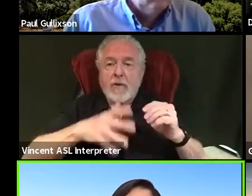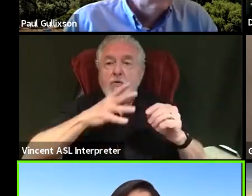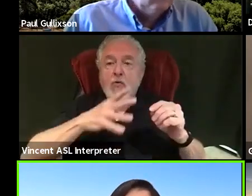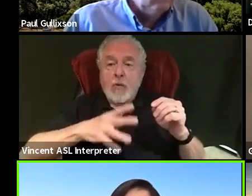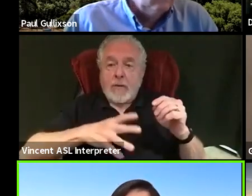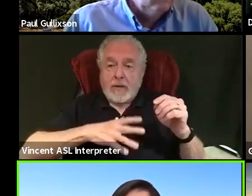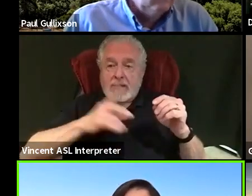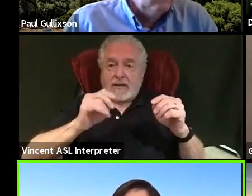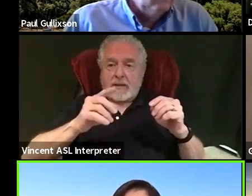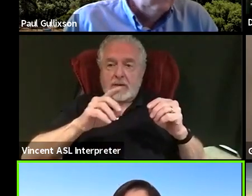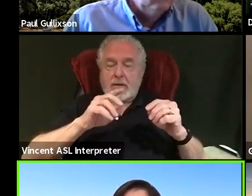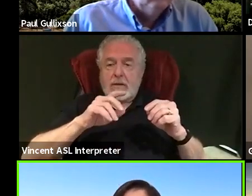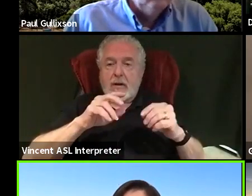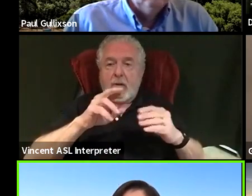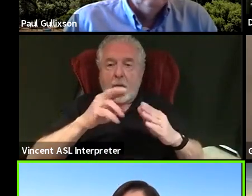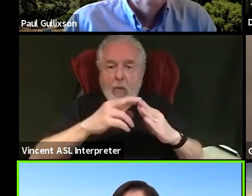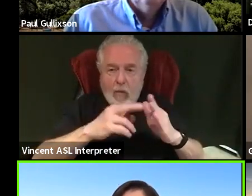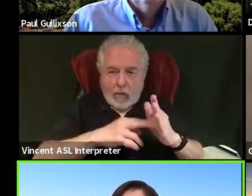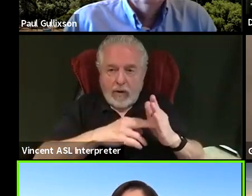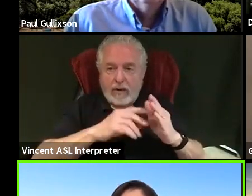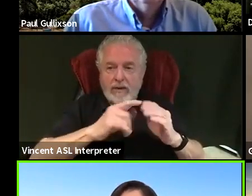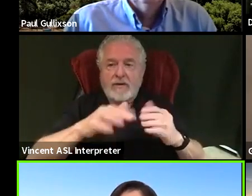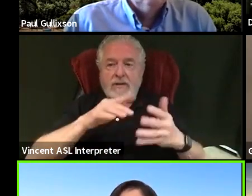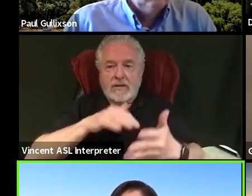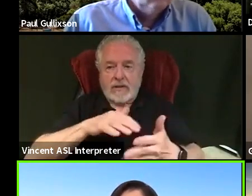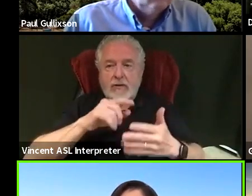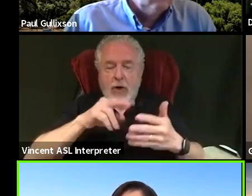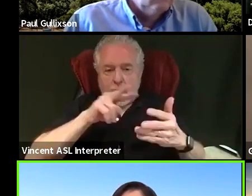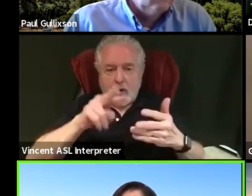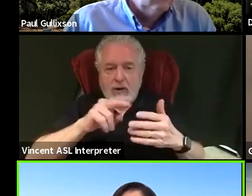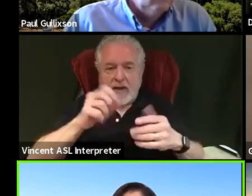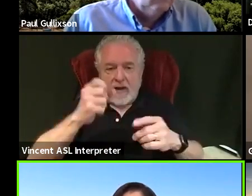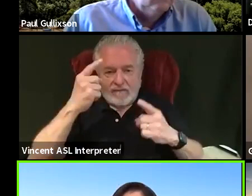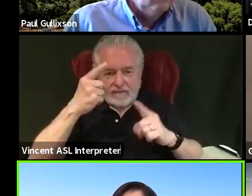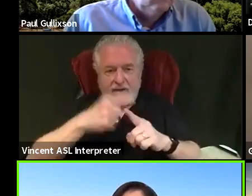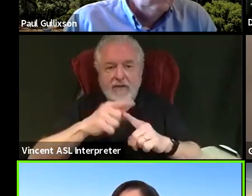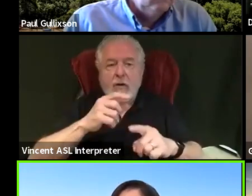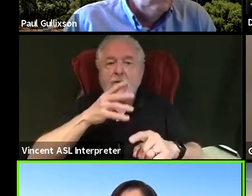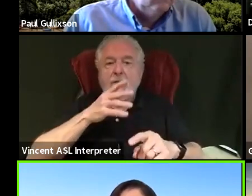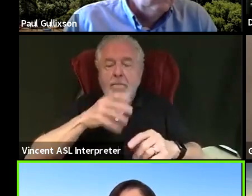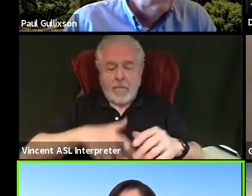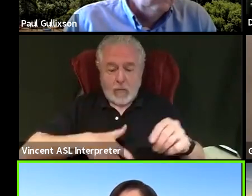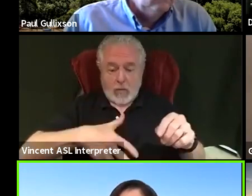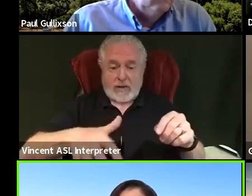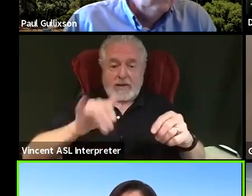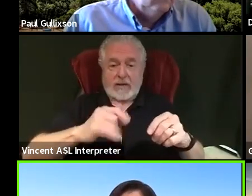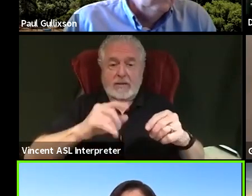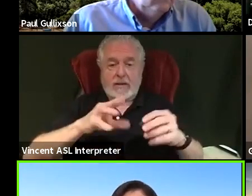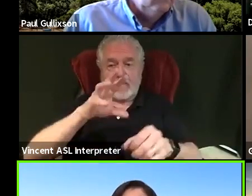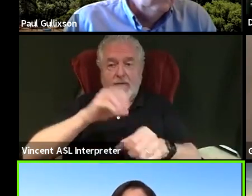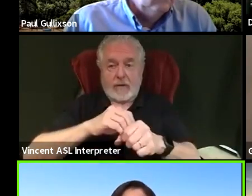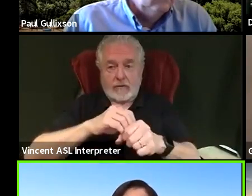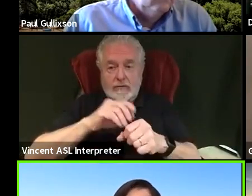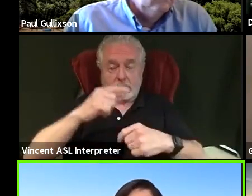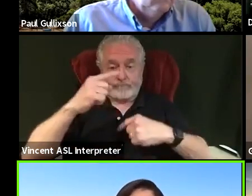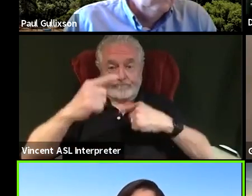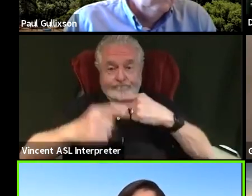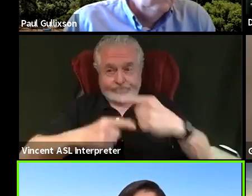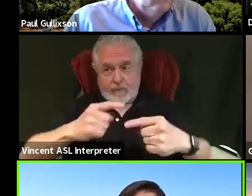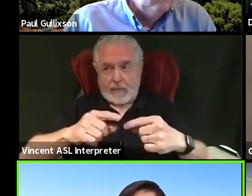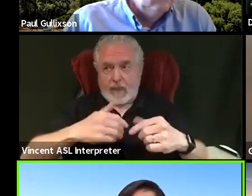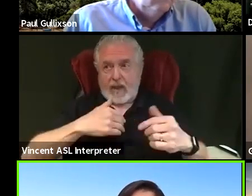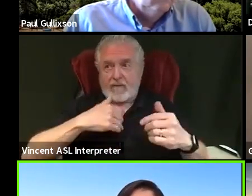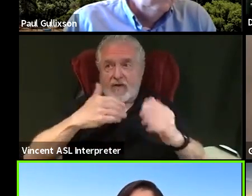women did enroll. They started a different study to look at the effects on pregnancy. And this has evolved and is ongoing, and they've